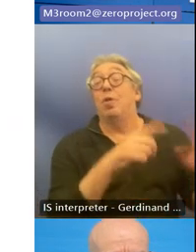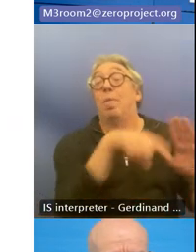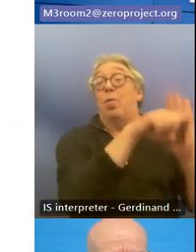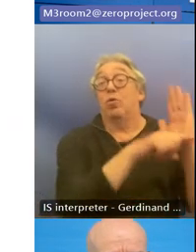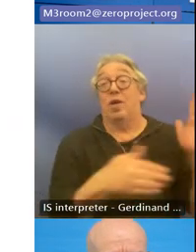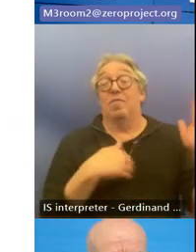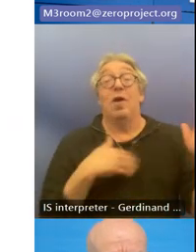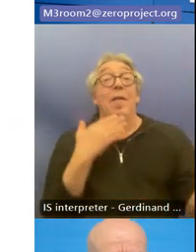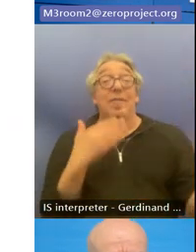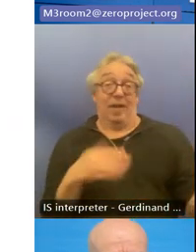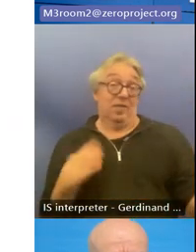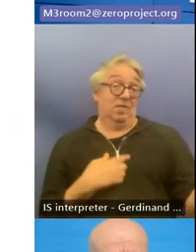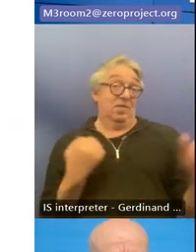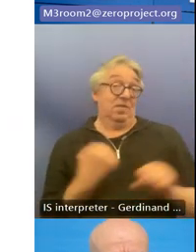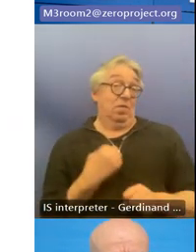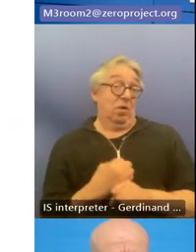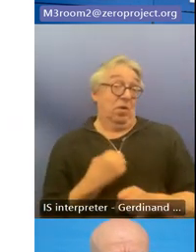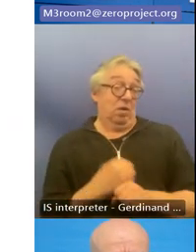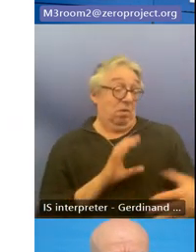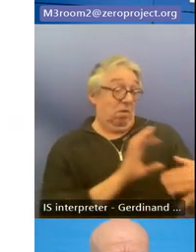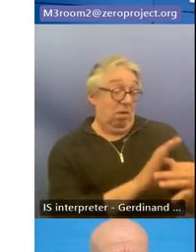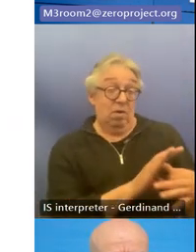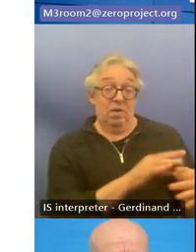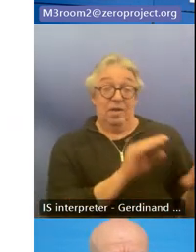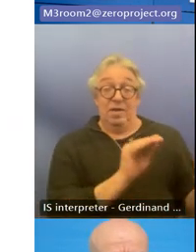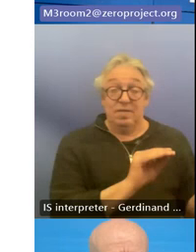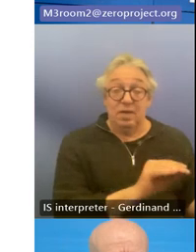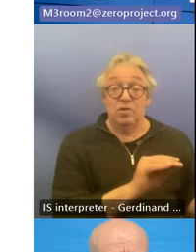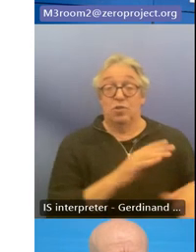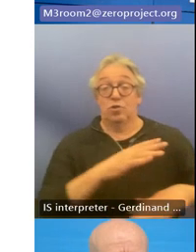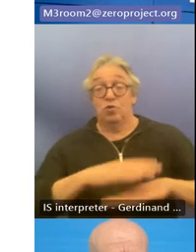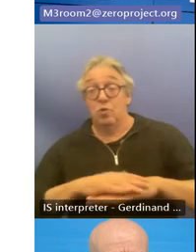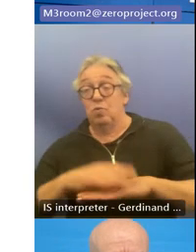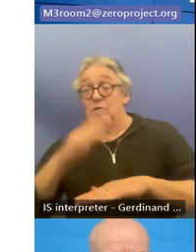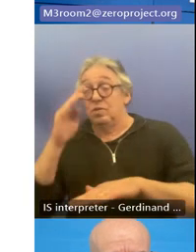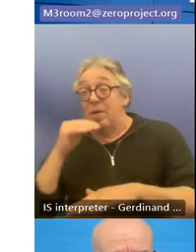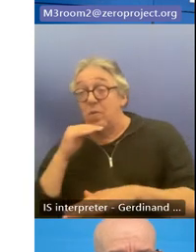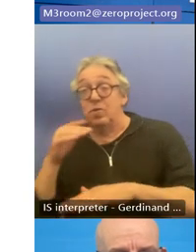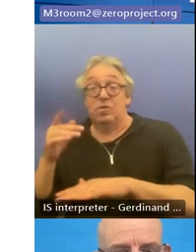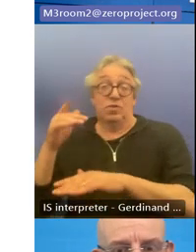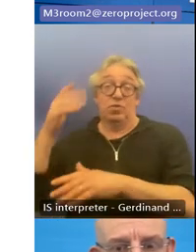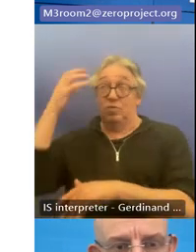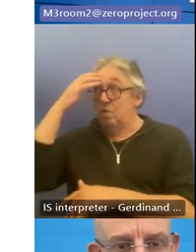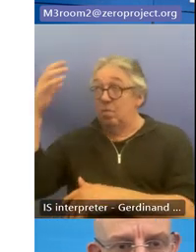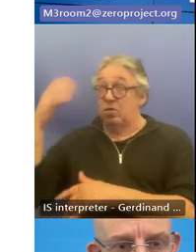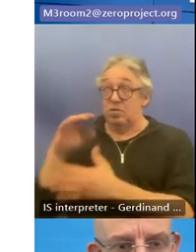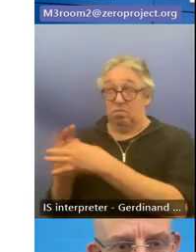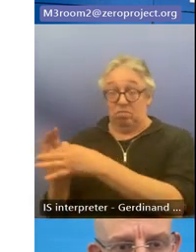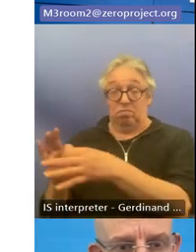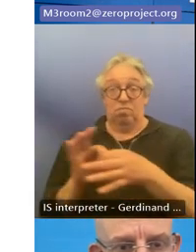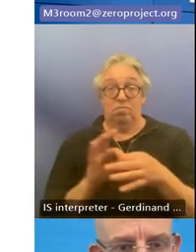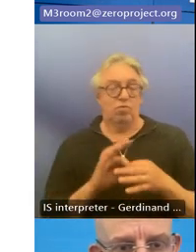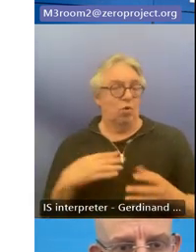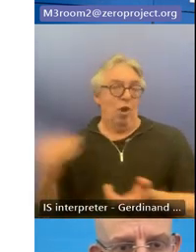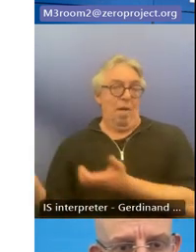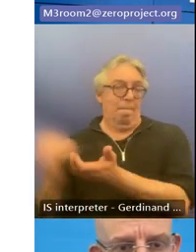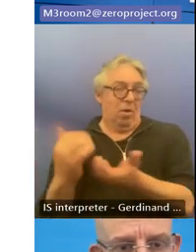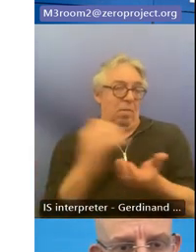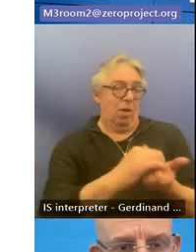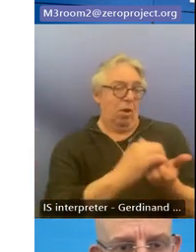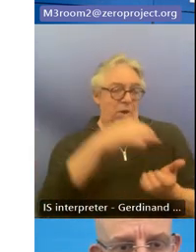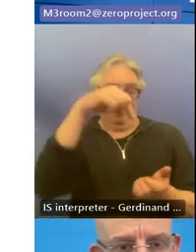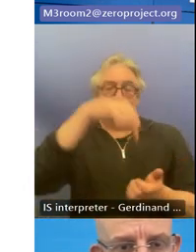of cooperation with all partners. And this is these are the factors of our success. Partnership is very important.